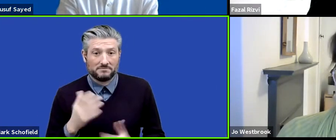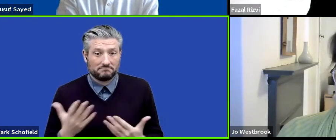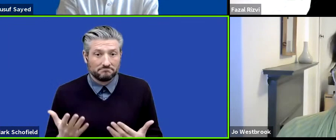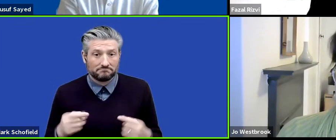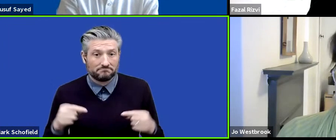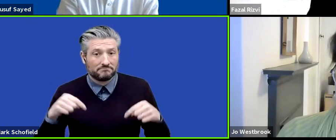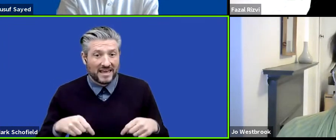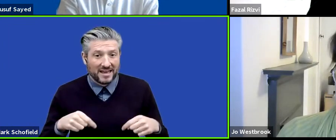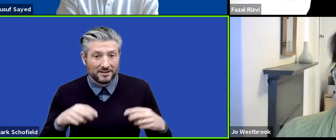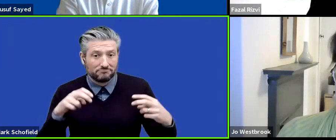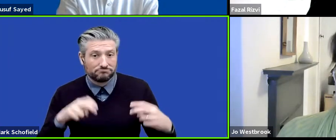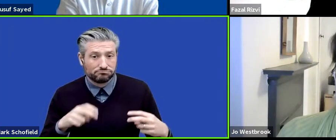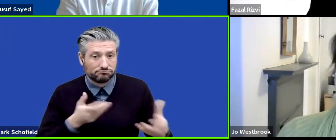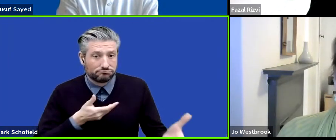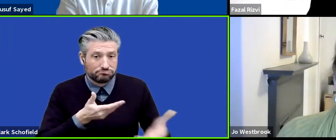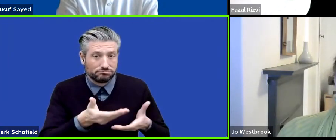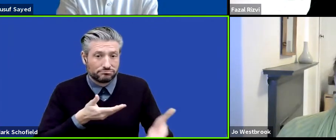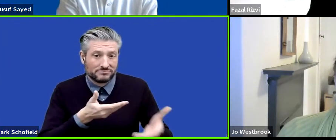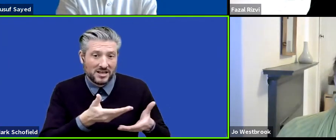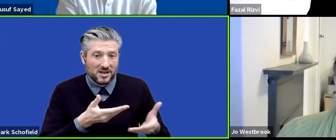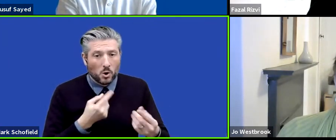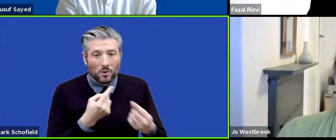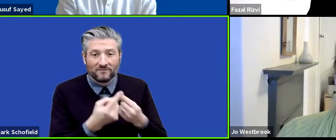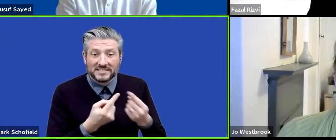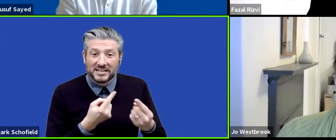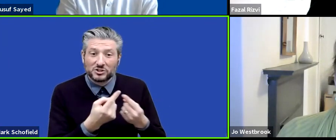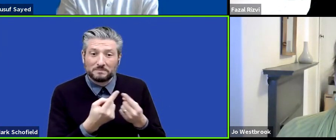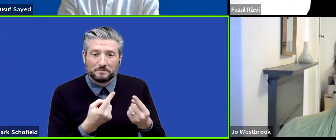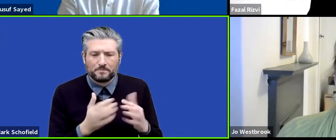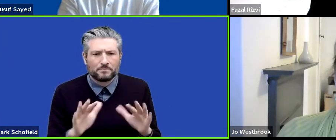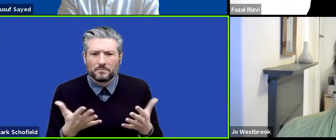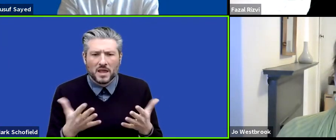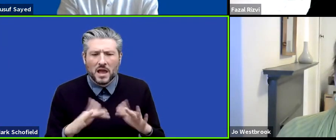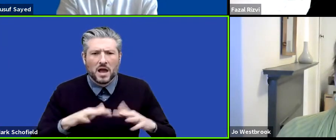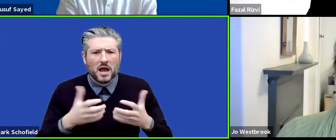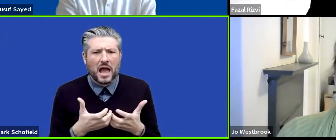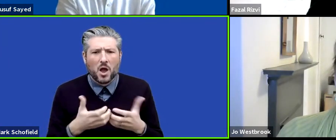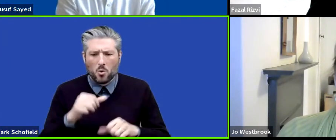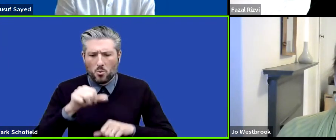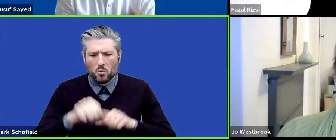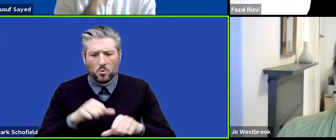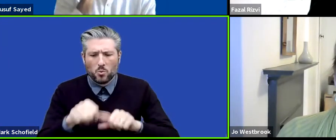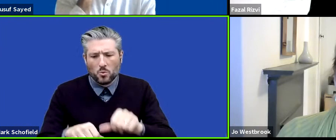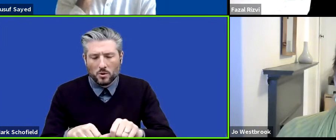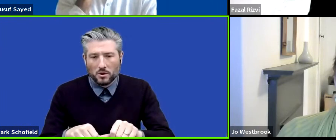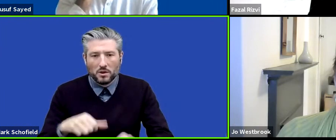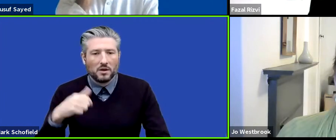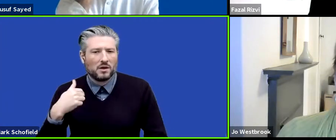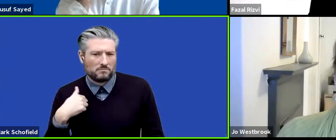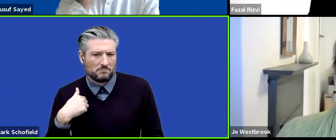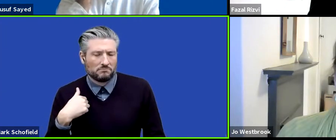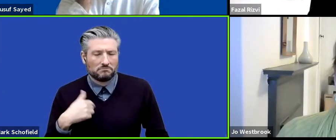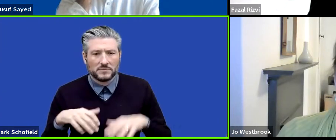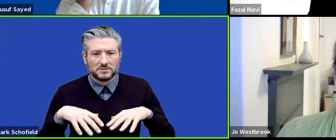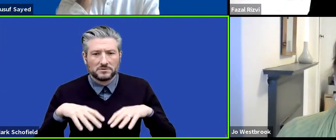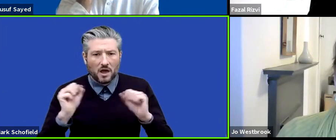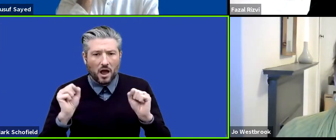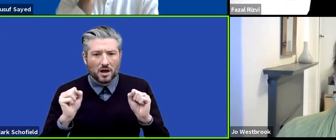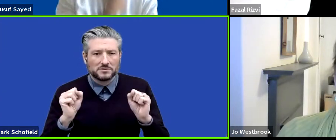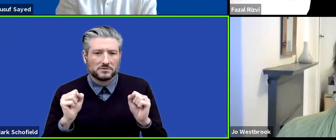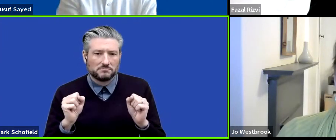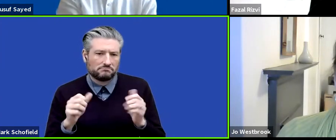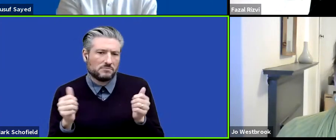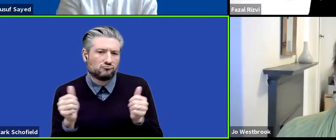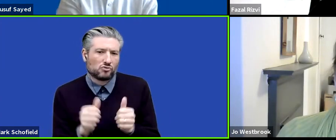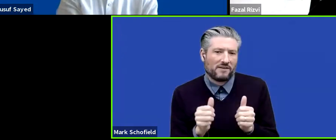conversation. The way Fazal and I will structure our conversation is I'll make a few opening remarks